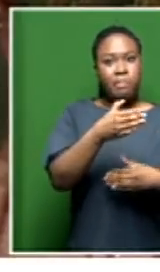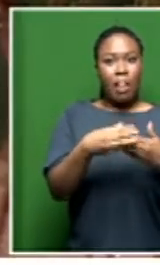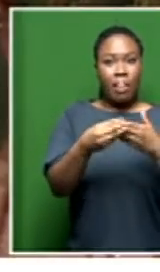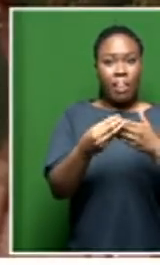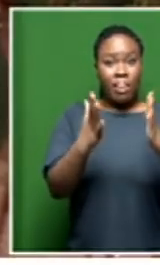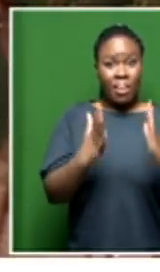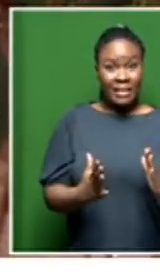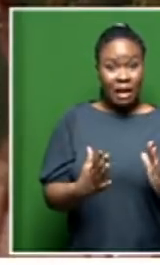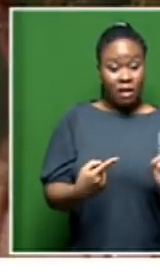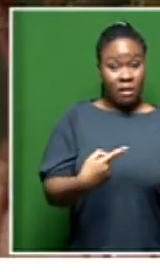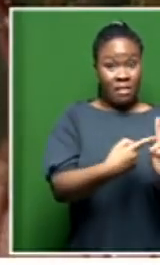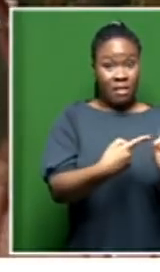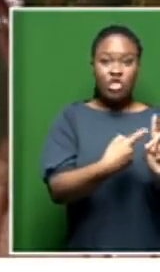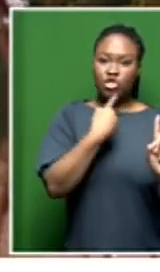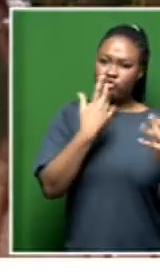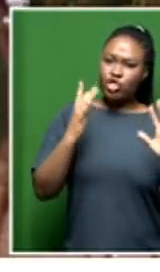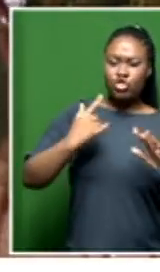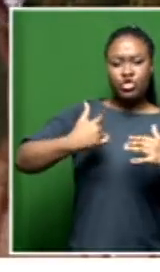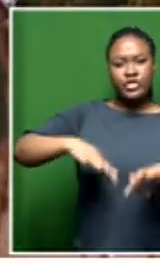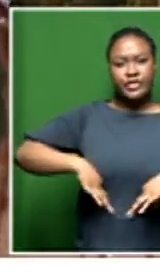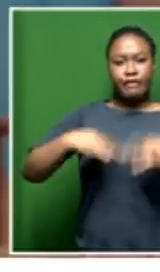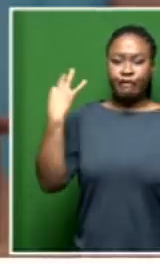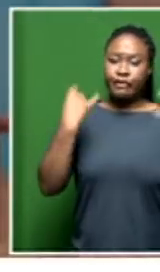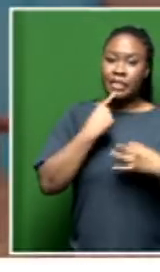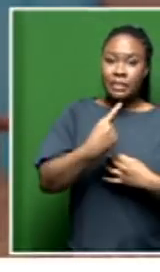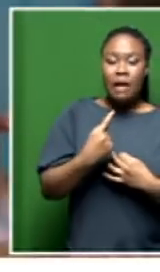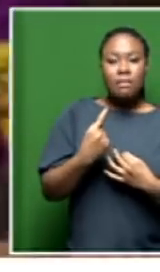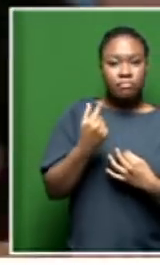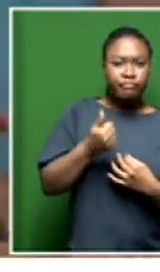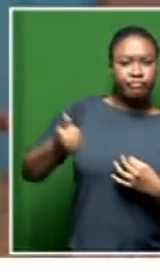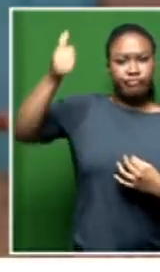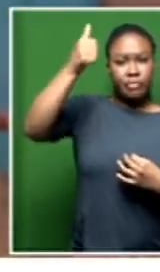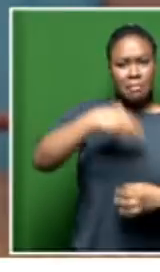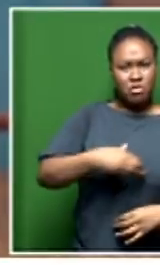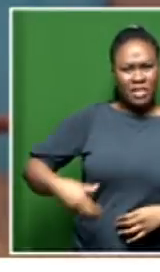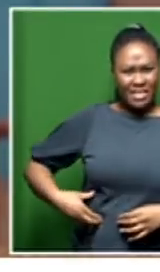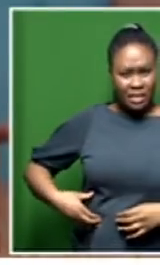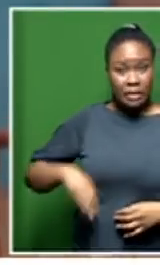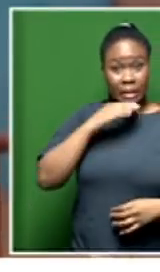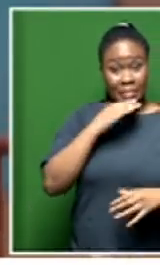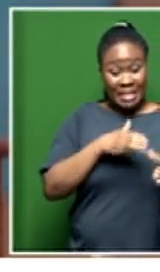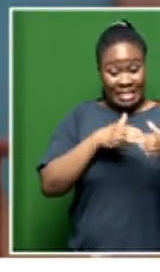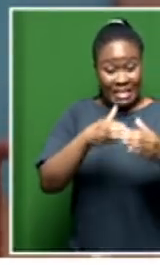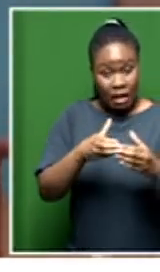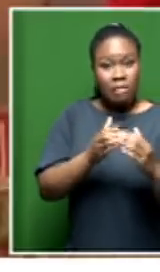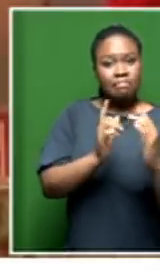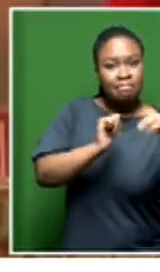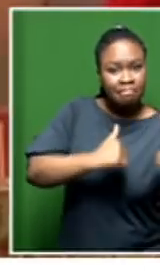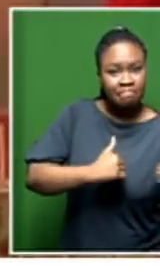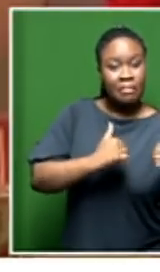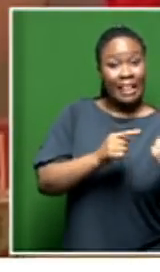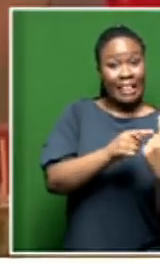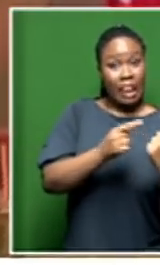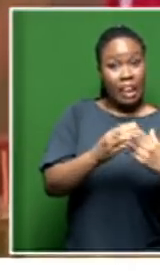has pronounced himself as the head of state, to discuss negotiations. So the question is, why do we